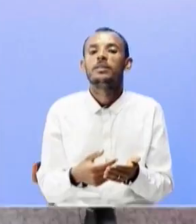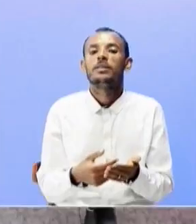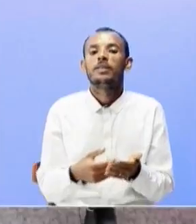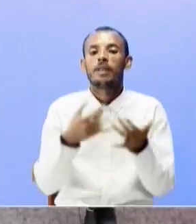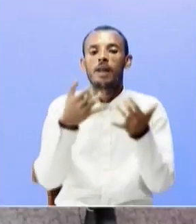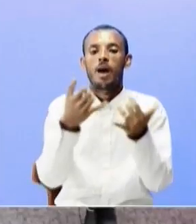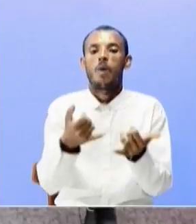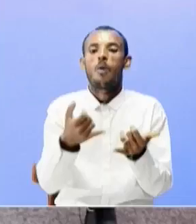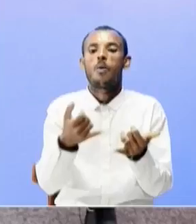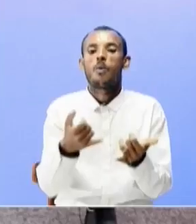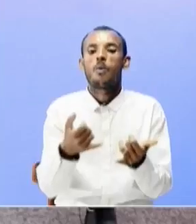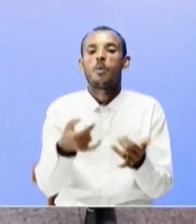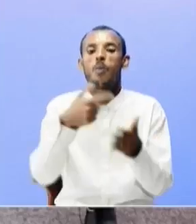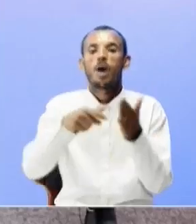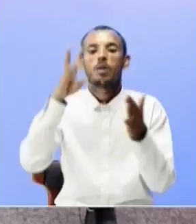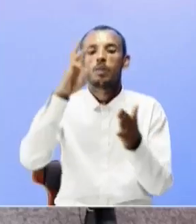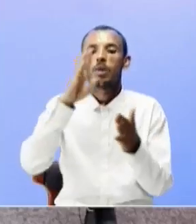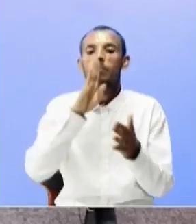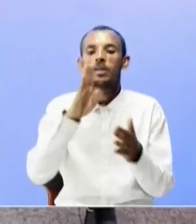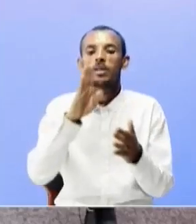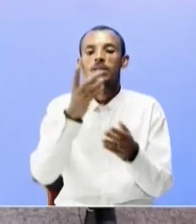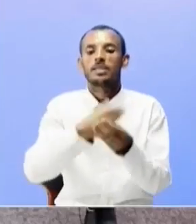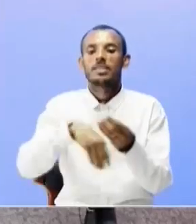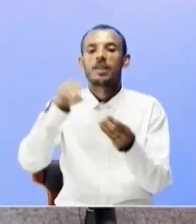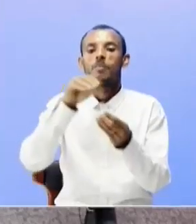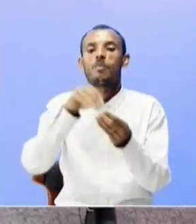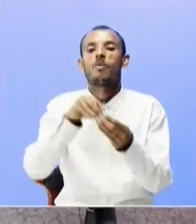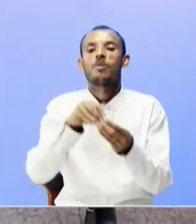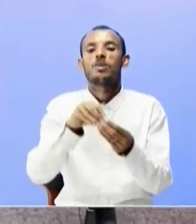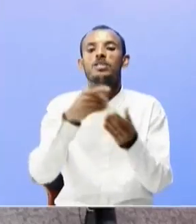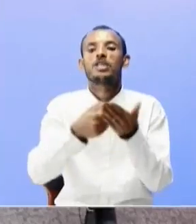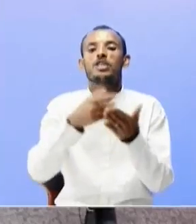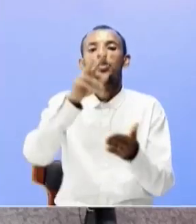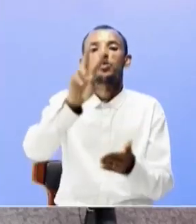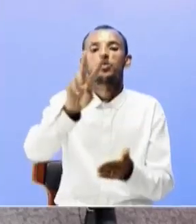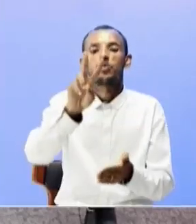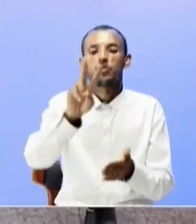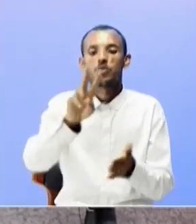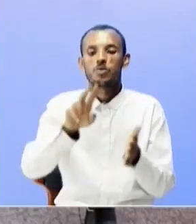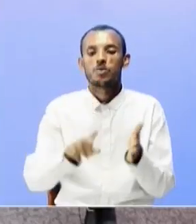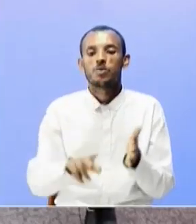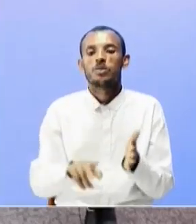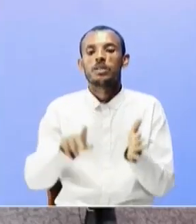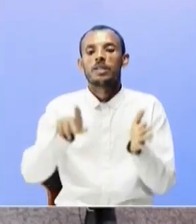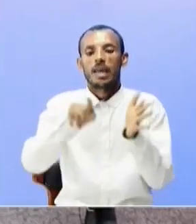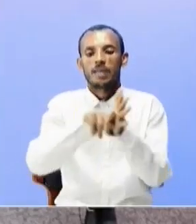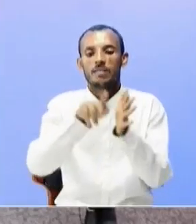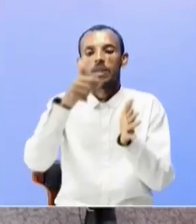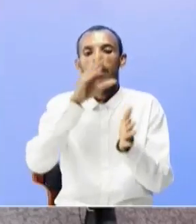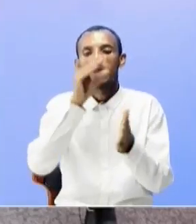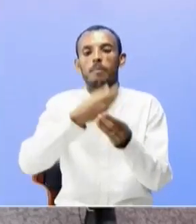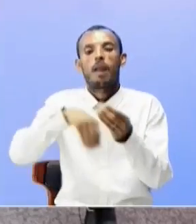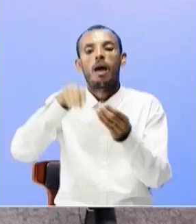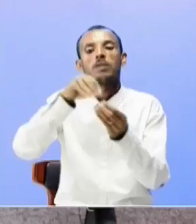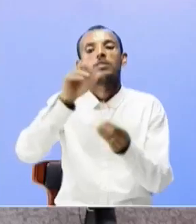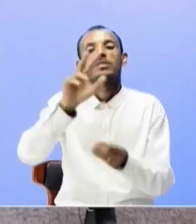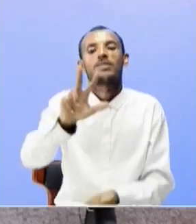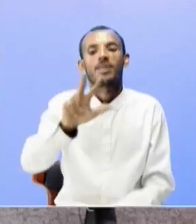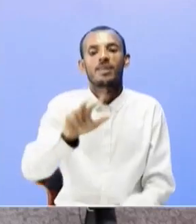Now, what will be the sum of these two? Negative 10 plus 3.